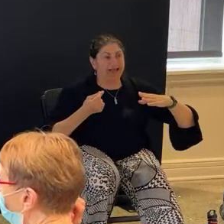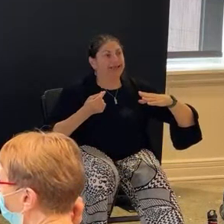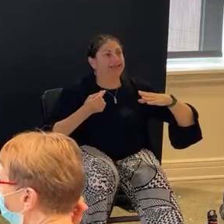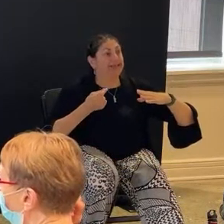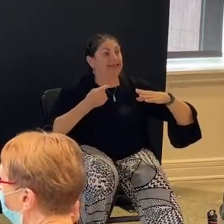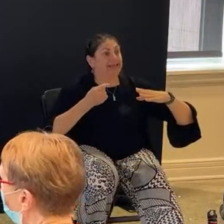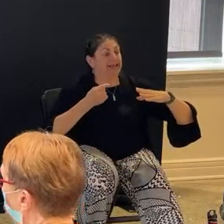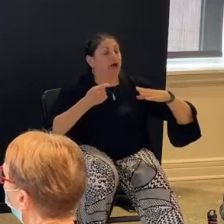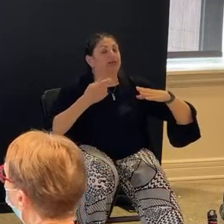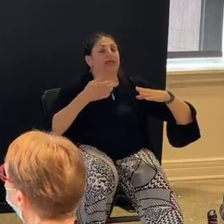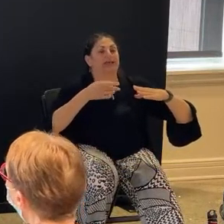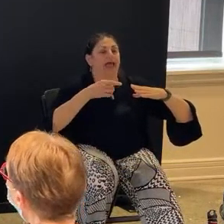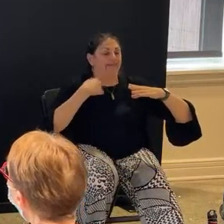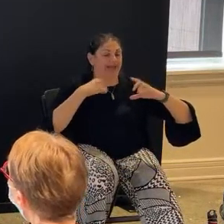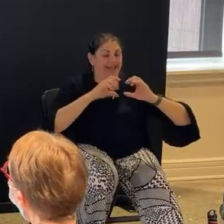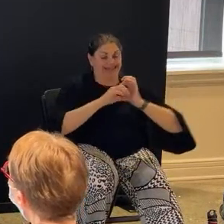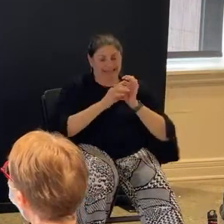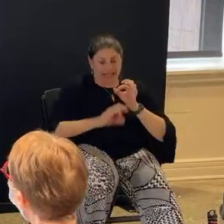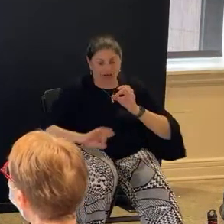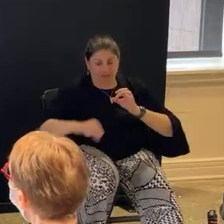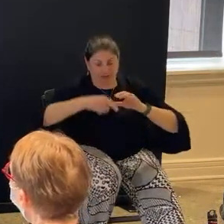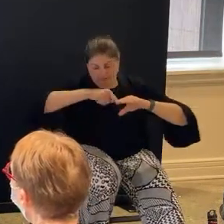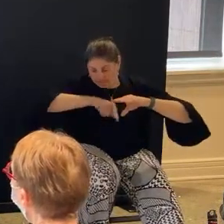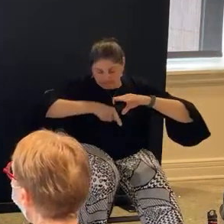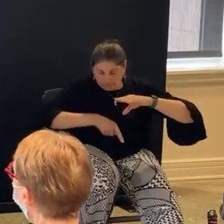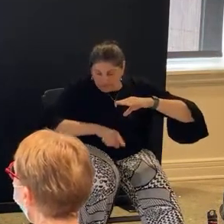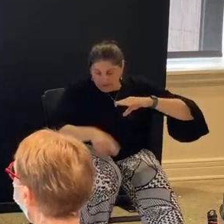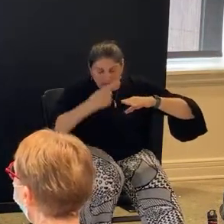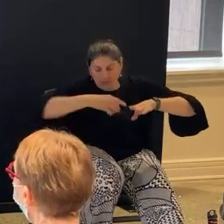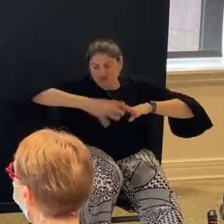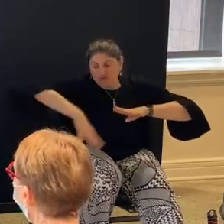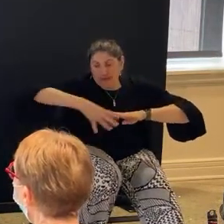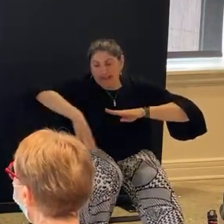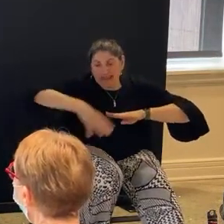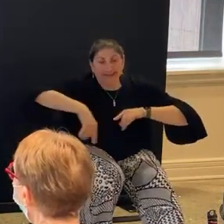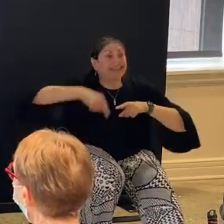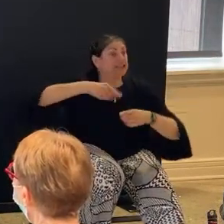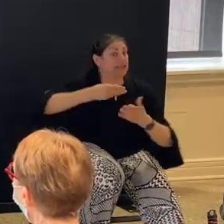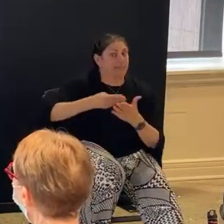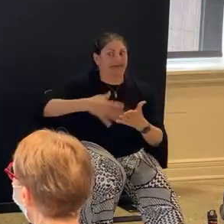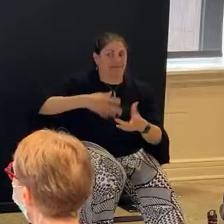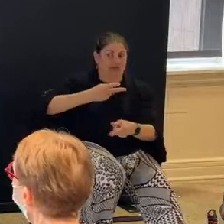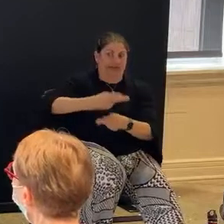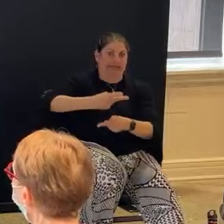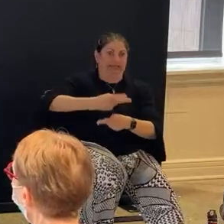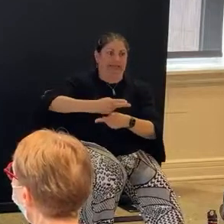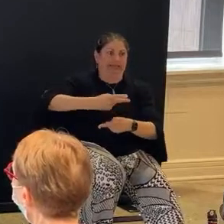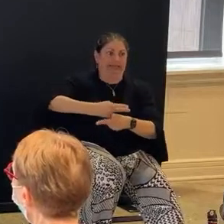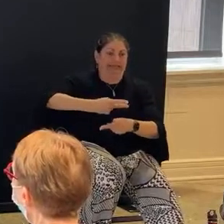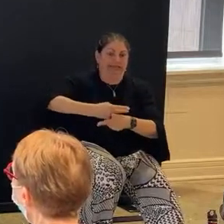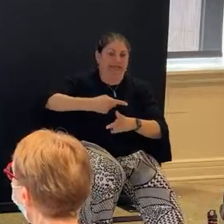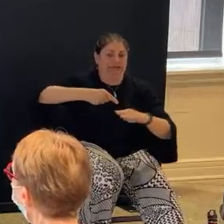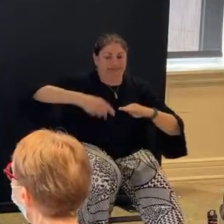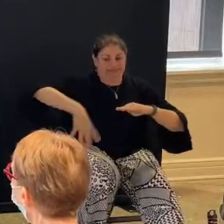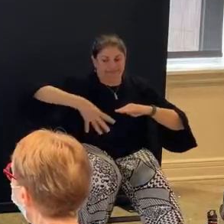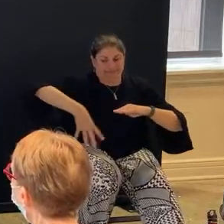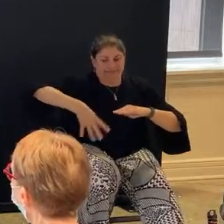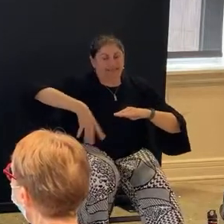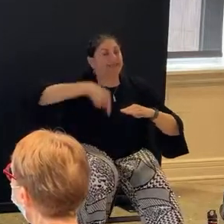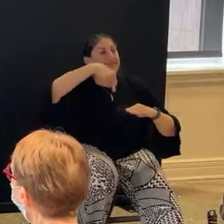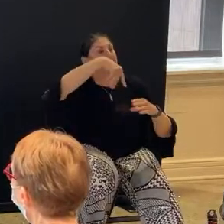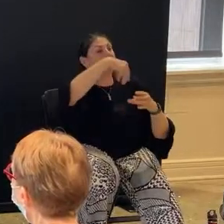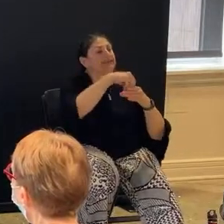that tunnel is expensive to maintain. It's been busted at times. It's in an active fault, in a shear